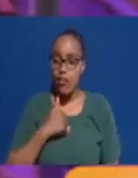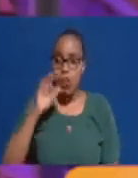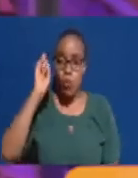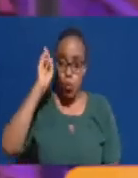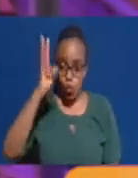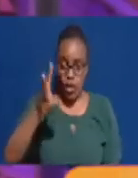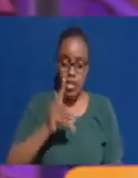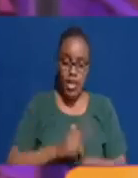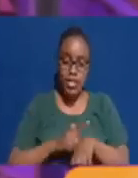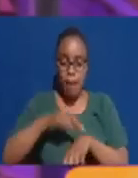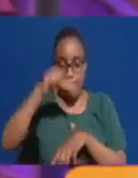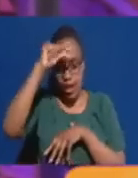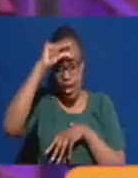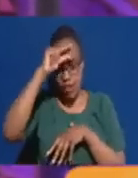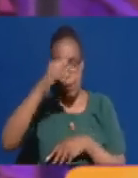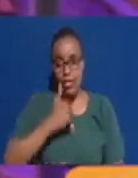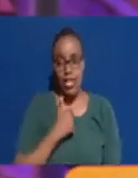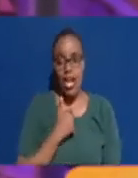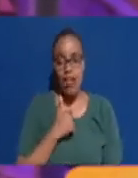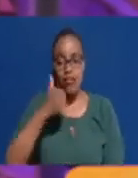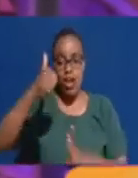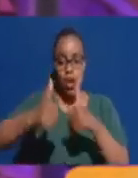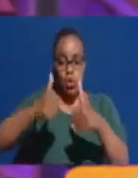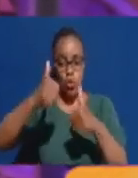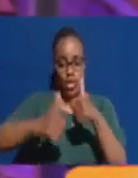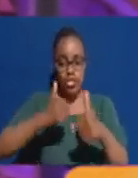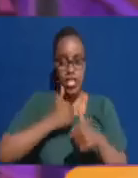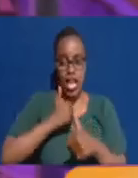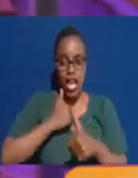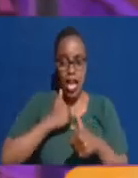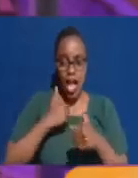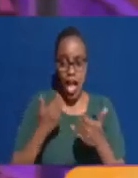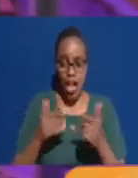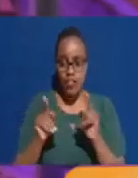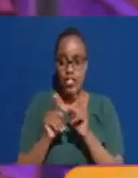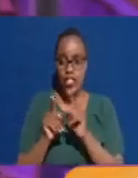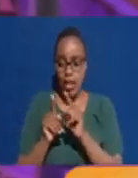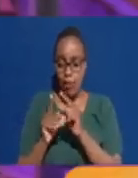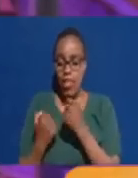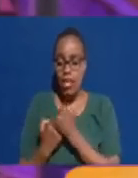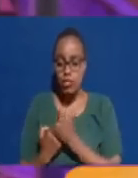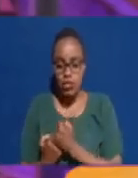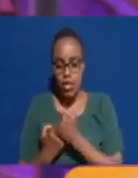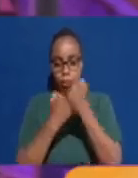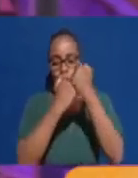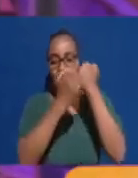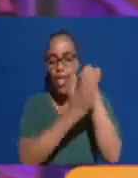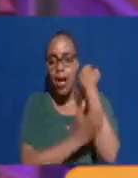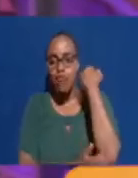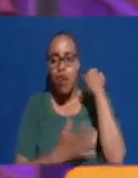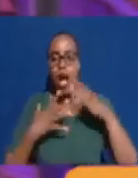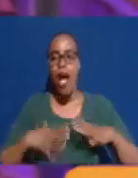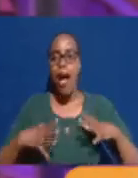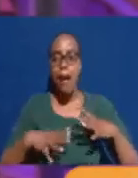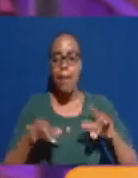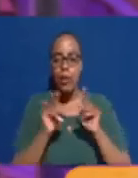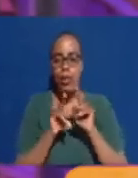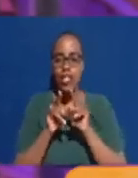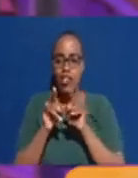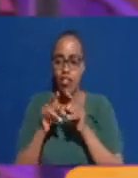you have a government which does not believe in subsidizing the poor. It does not believe